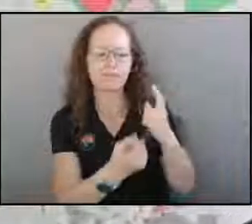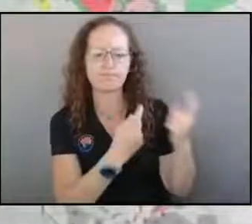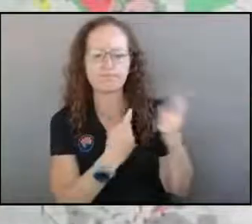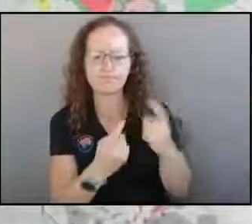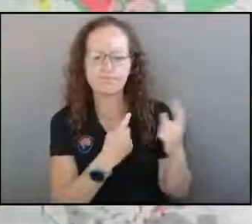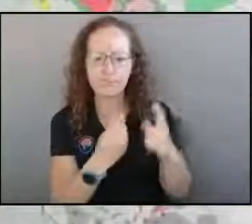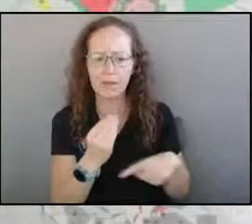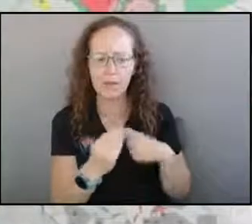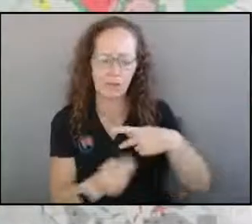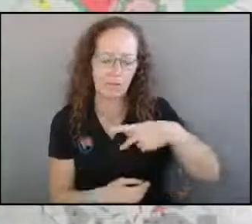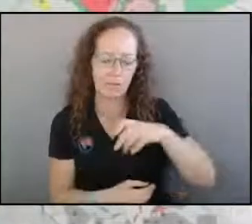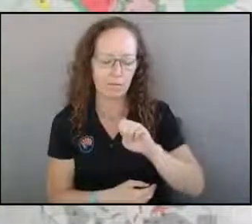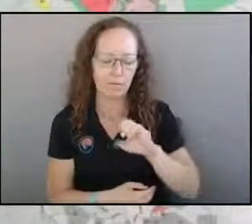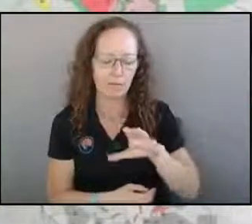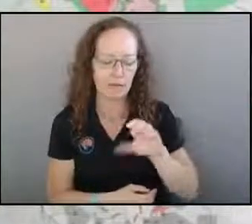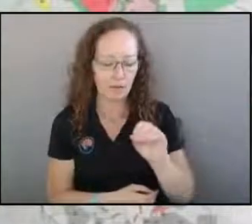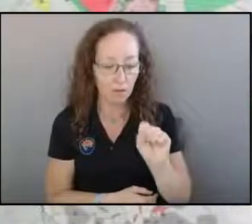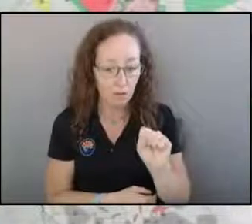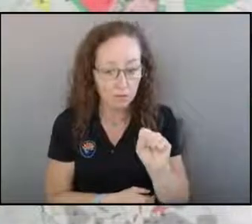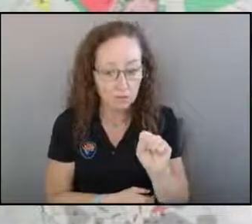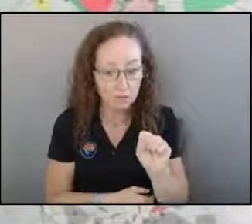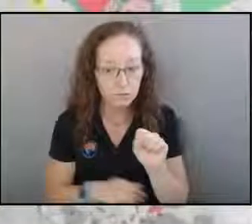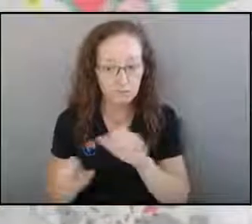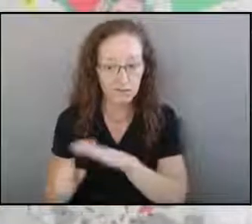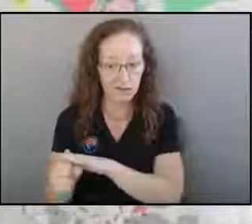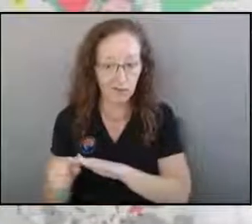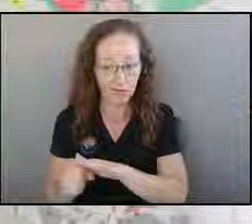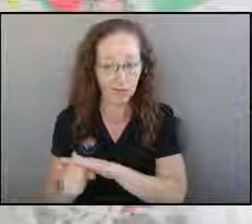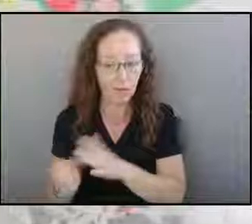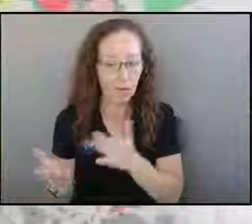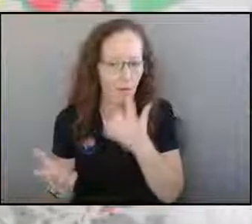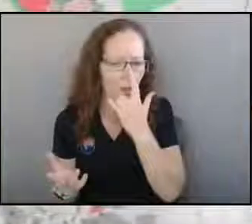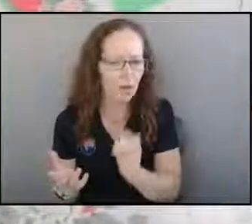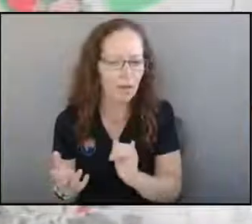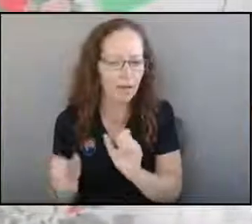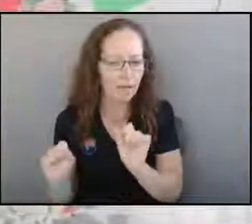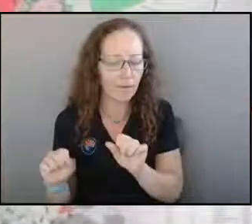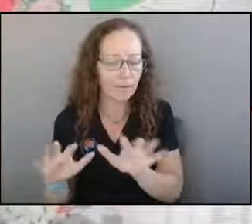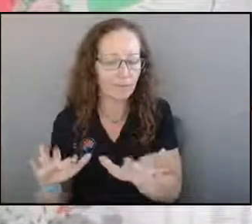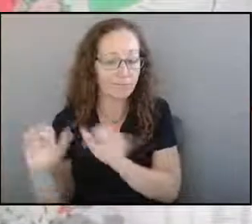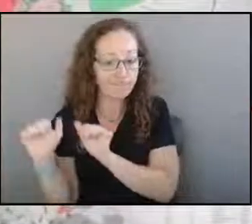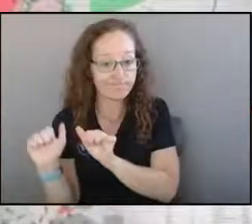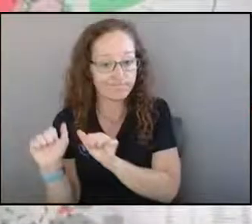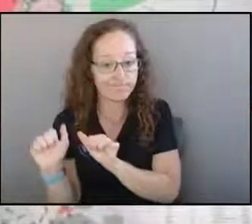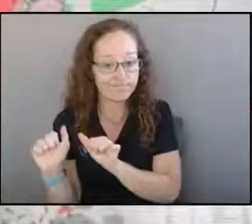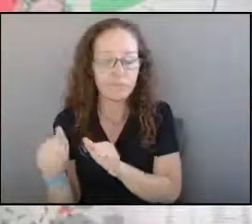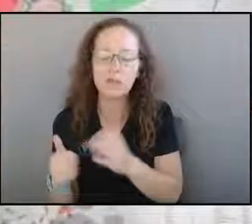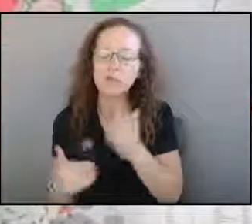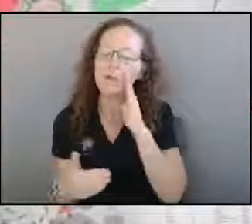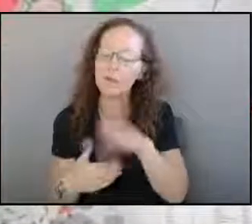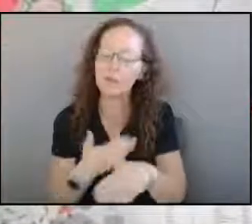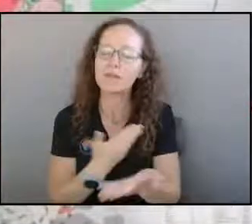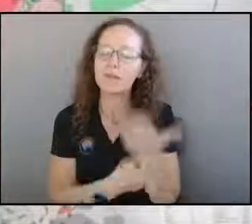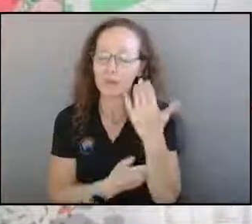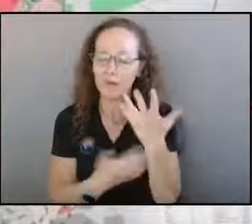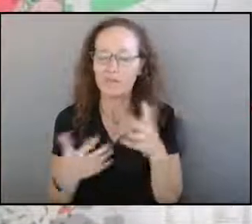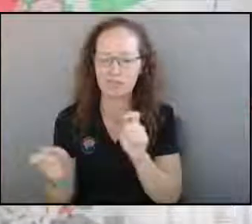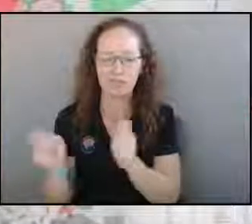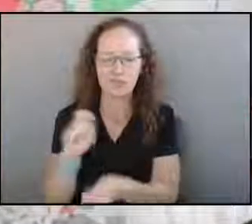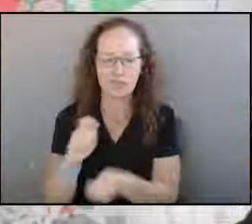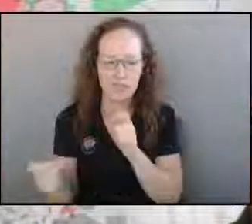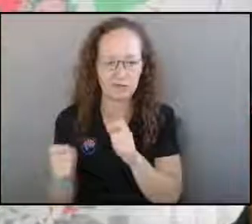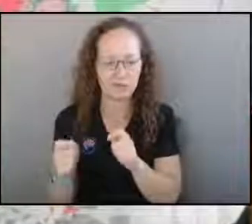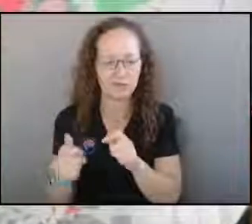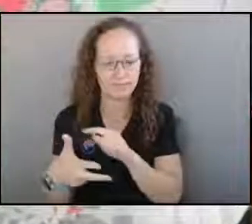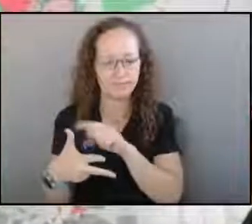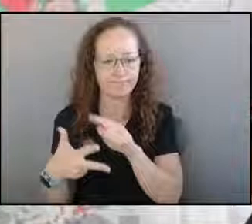PECOS and what that kind of potential looks like in terms of evacuation. So as you know, this morning we also made some changes to the evacuation